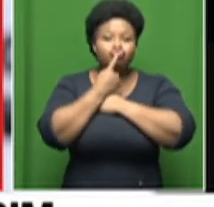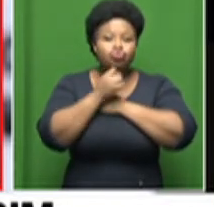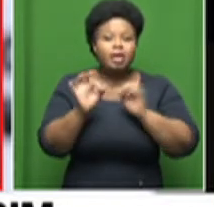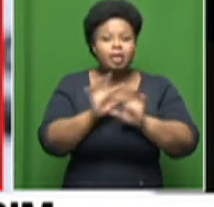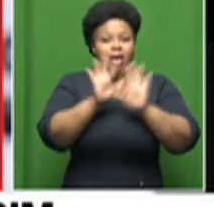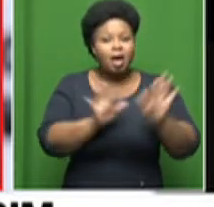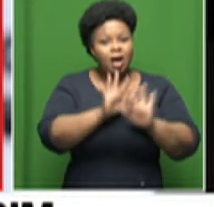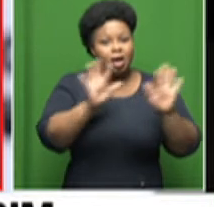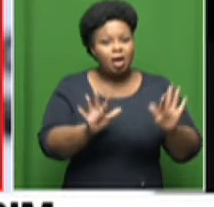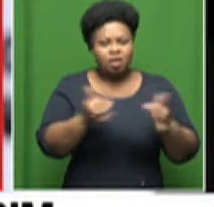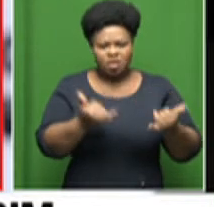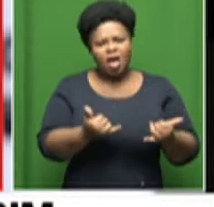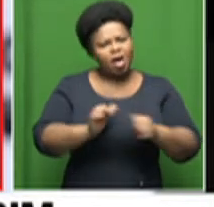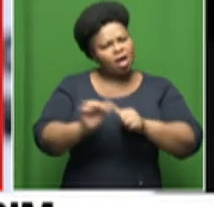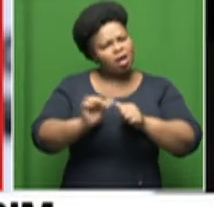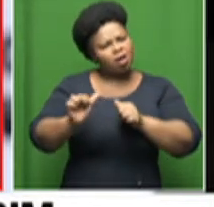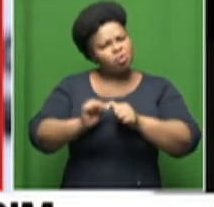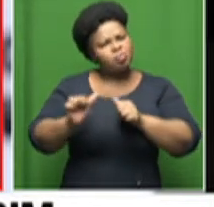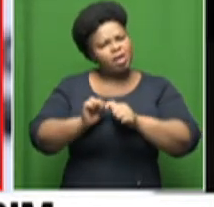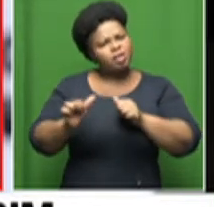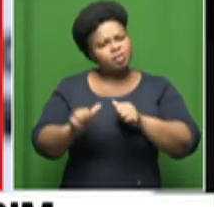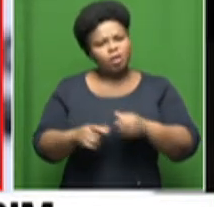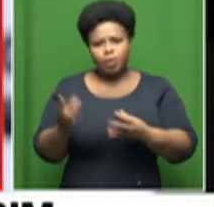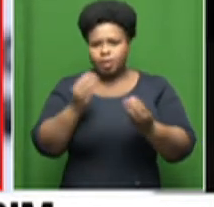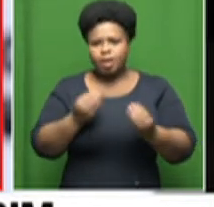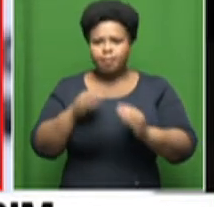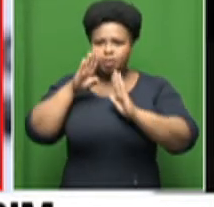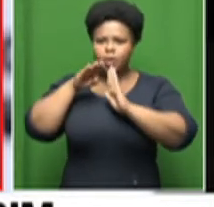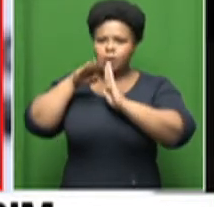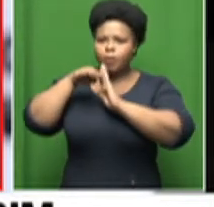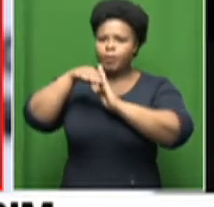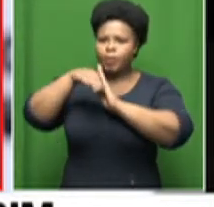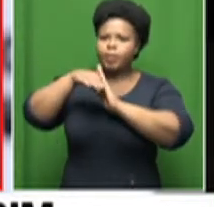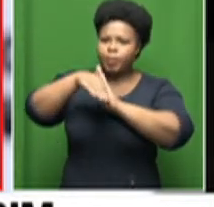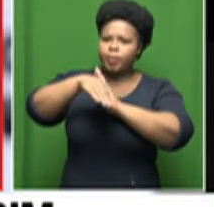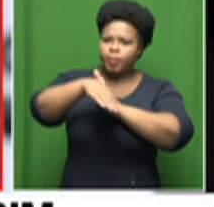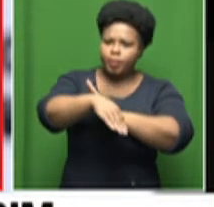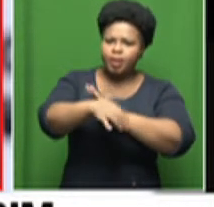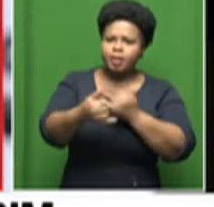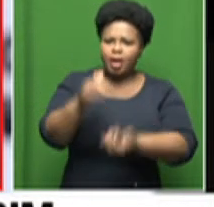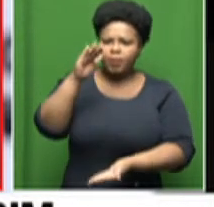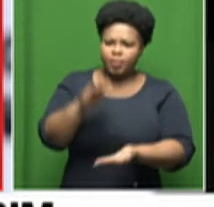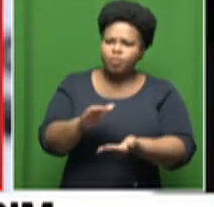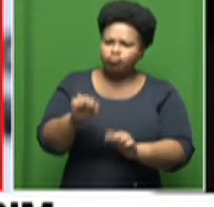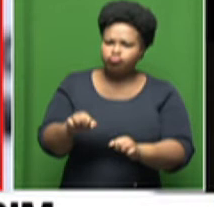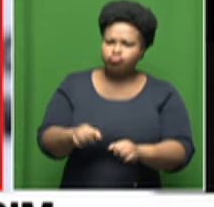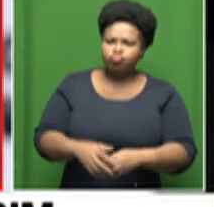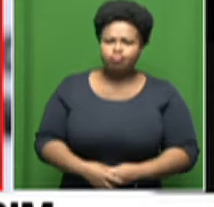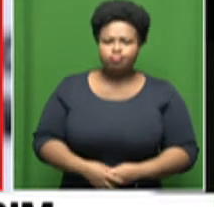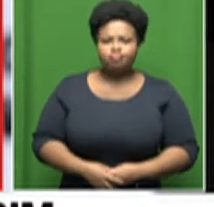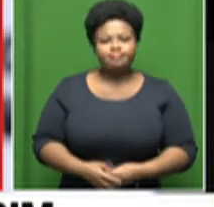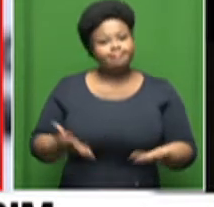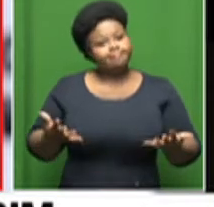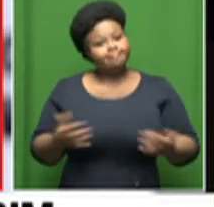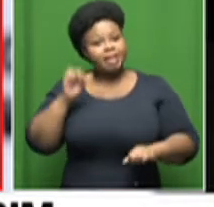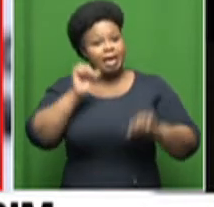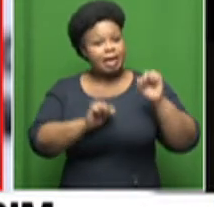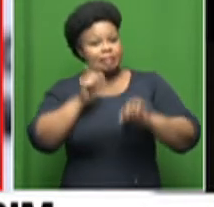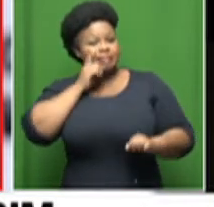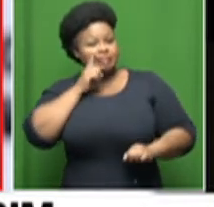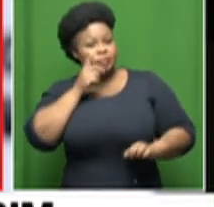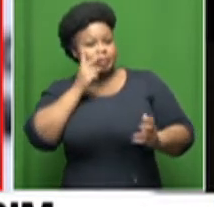now doing quite well in the way in which the numbers have come down across the board. So, how to assess